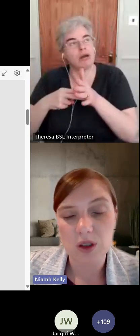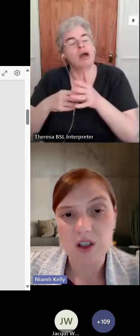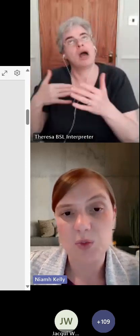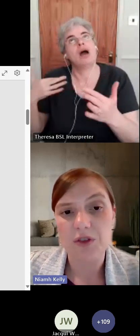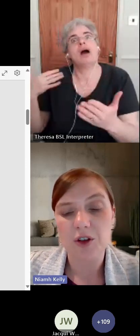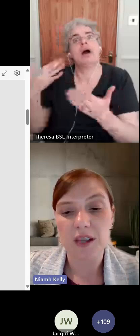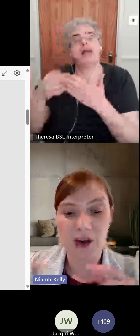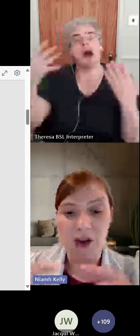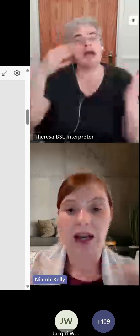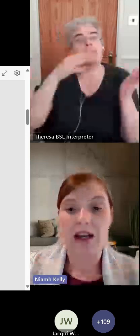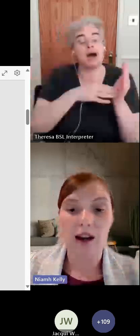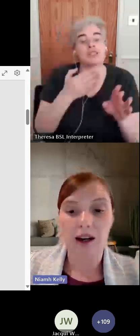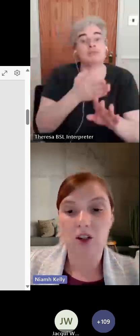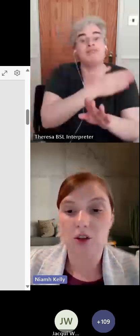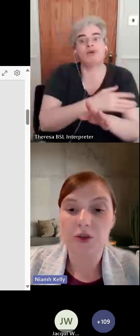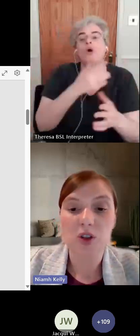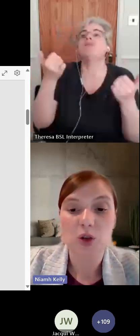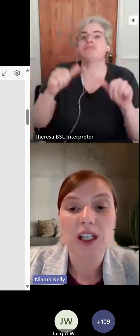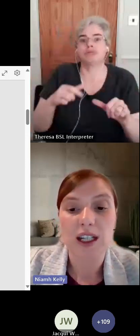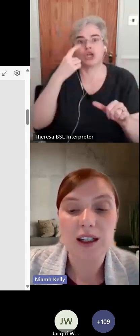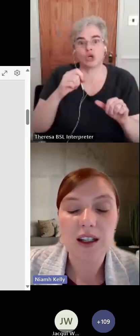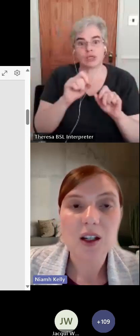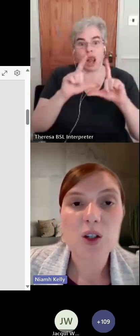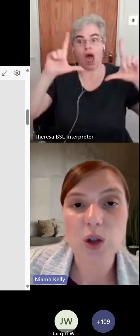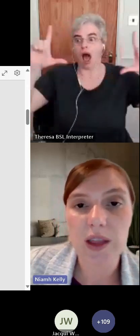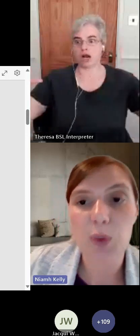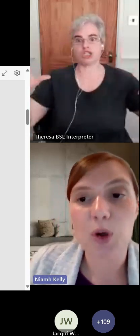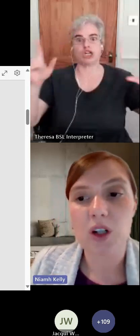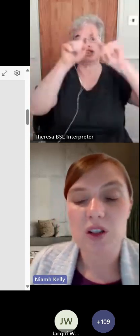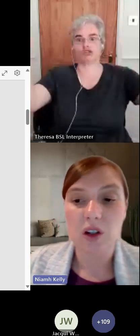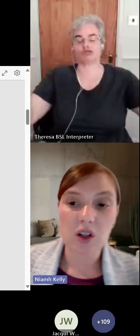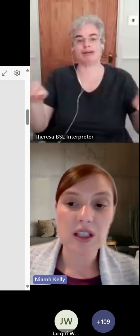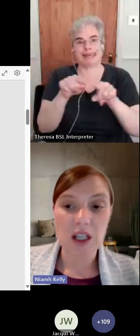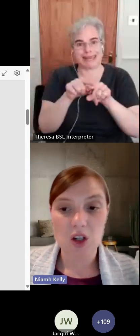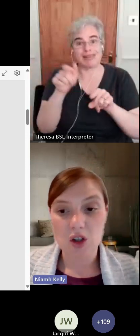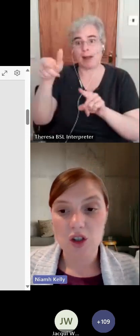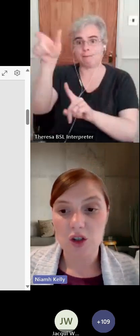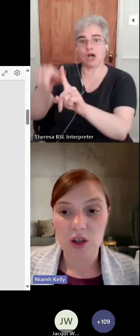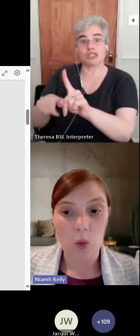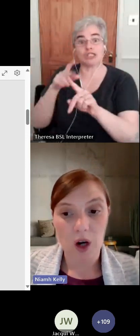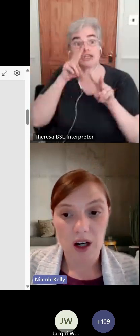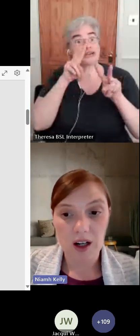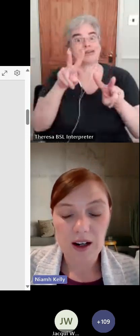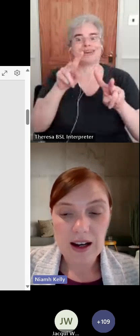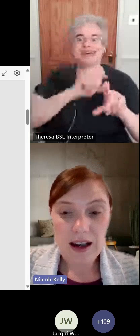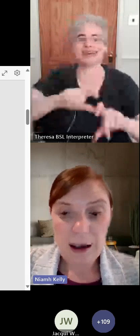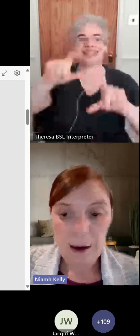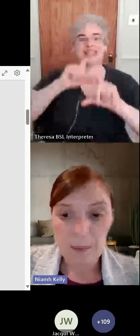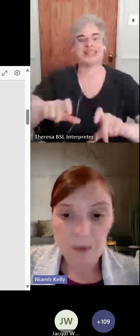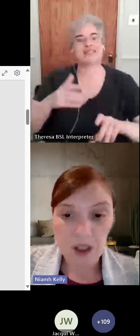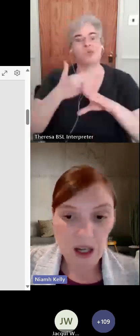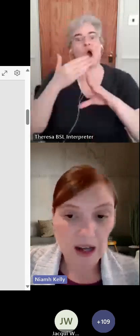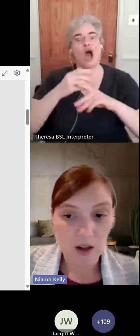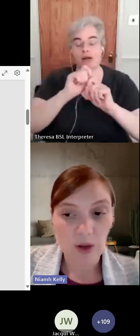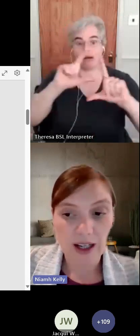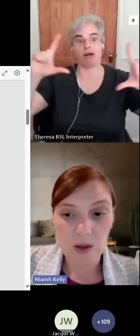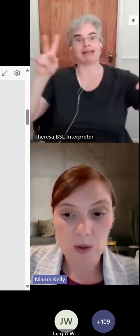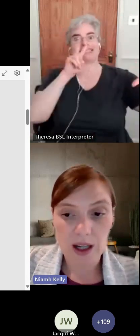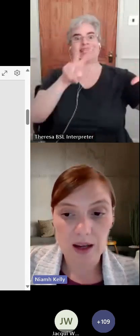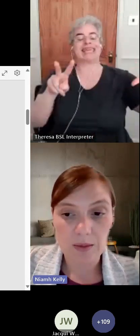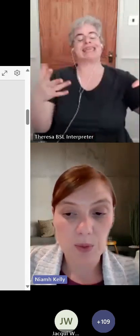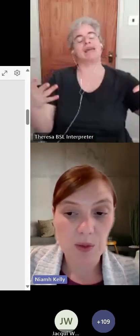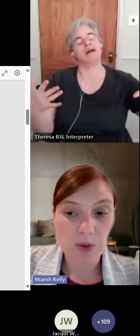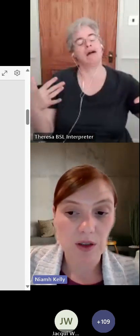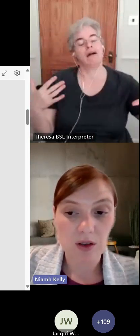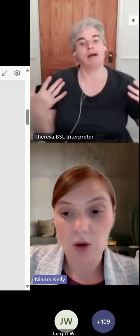them 9 months before they could get a large enough screen so that person could continue to do their work. Yeah, you're right